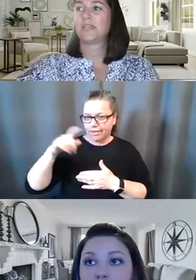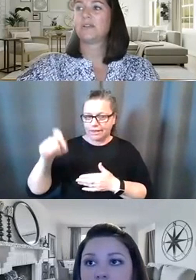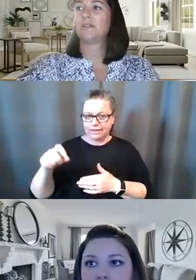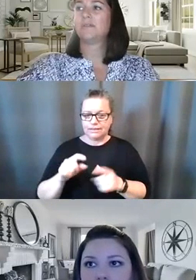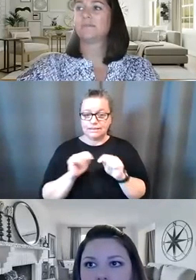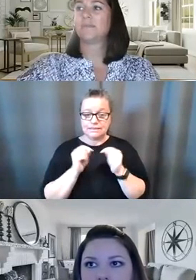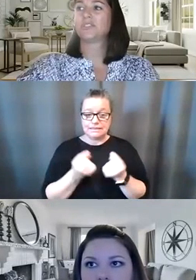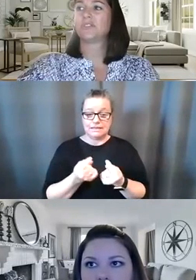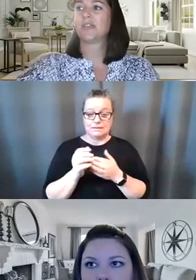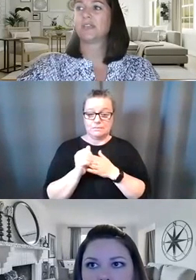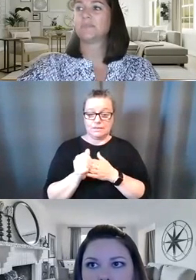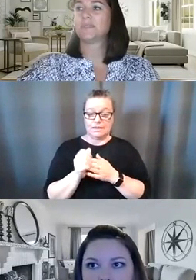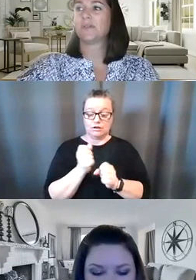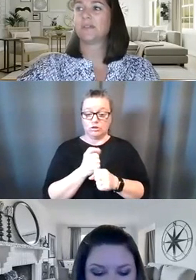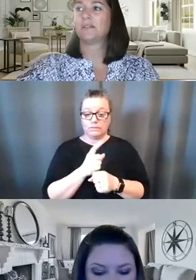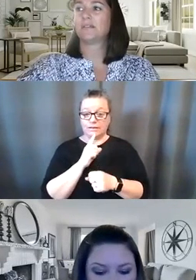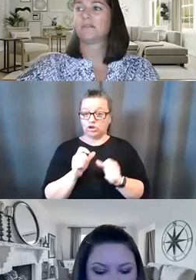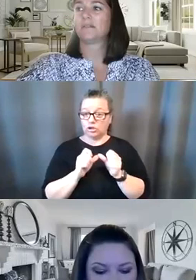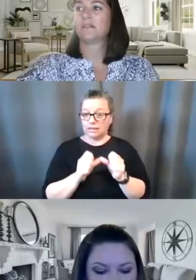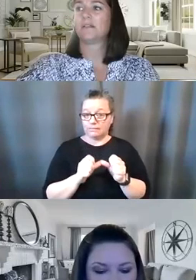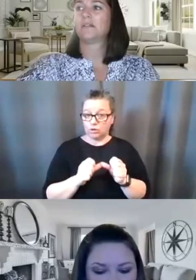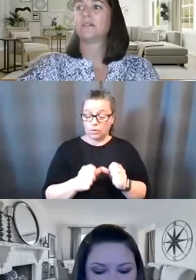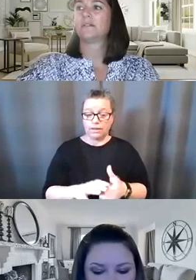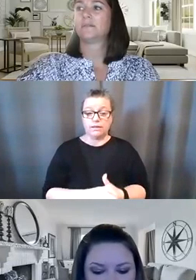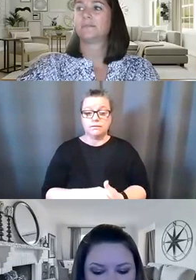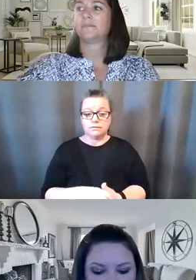Team leader, make sure that it keeps going.